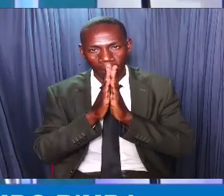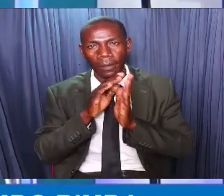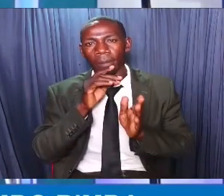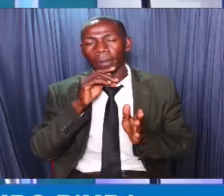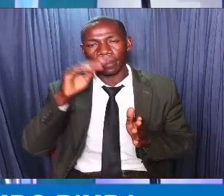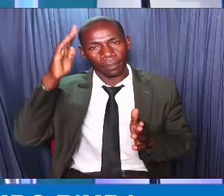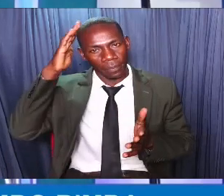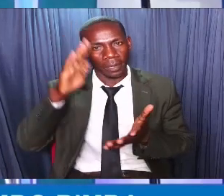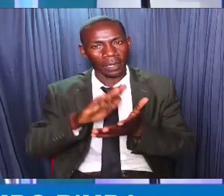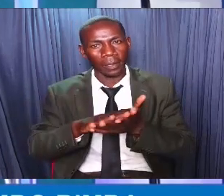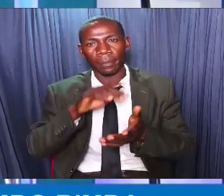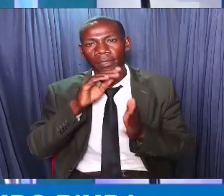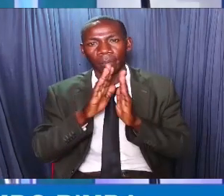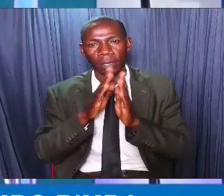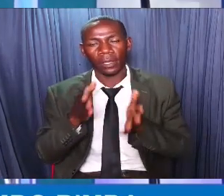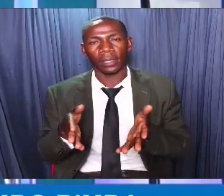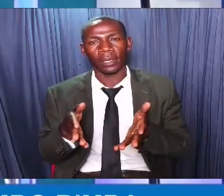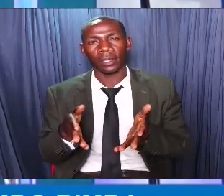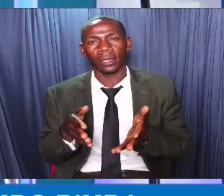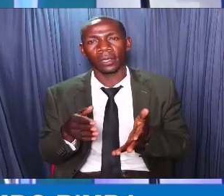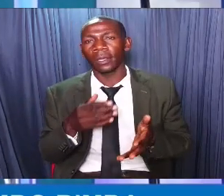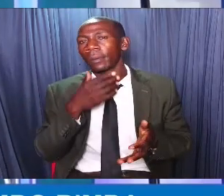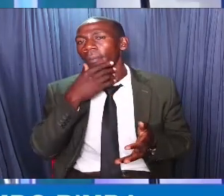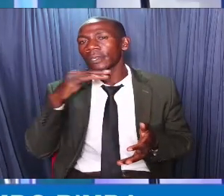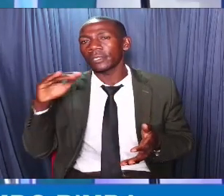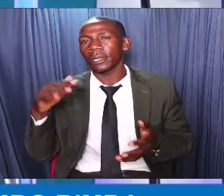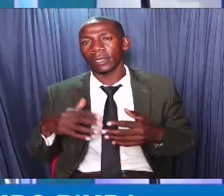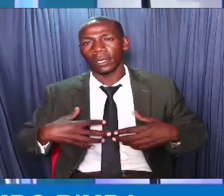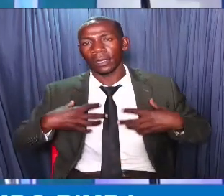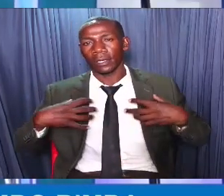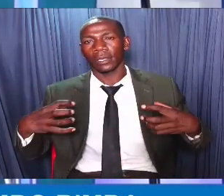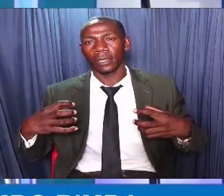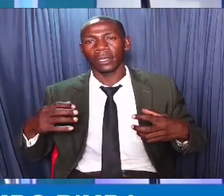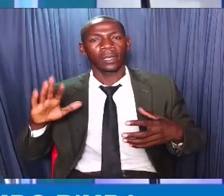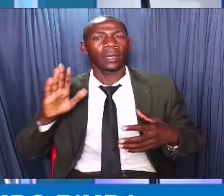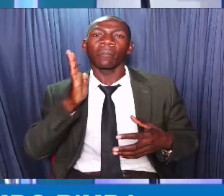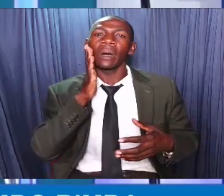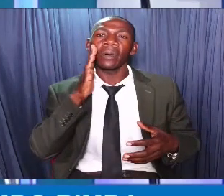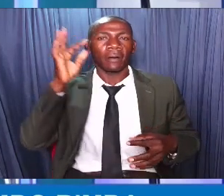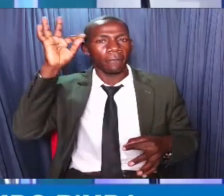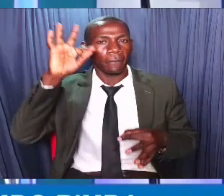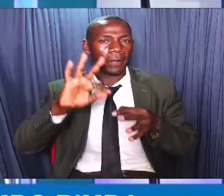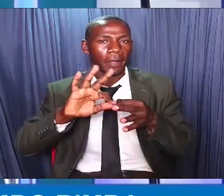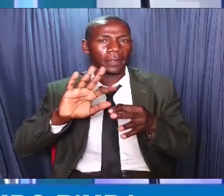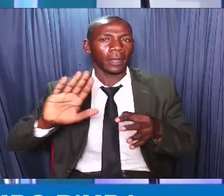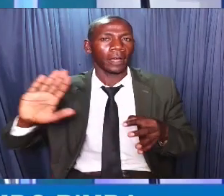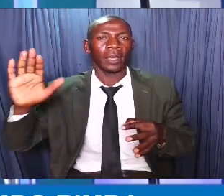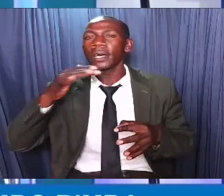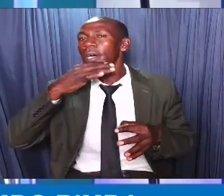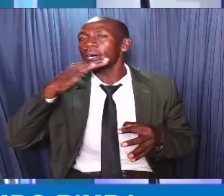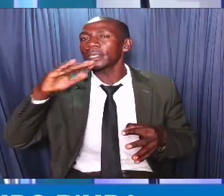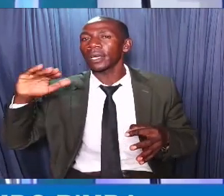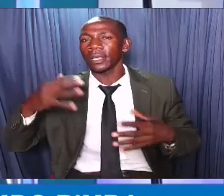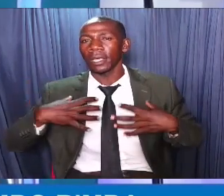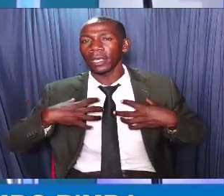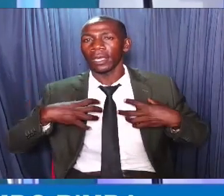huko Mariakani. She believes when brethren pray in Mariakani. Mwanangu atapona. My child will be healed. Na kwa imani yake mwana akapona America. By her faith the child